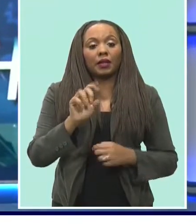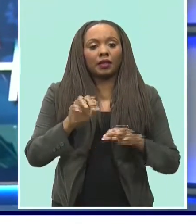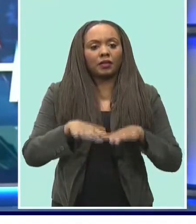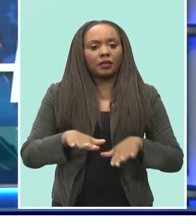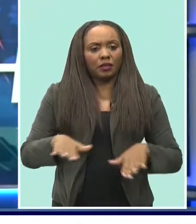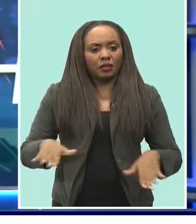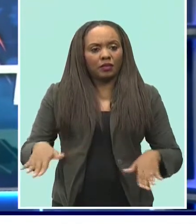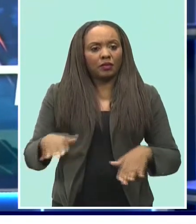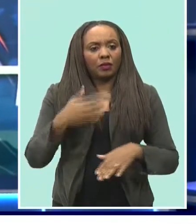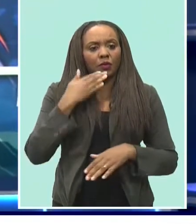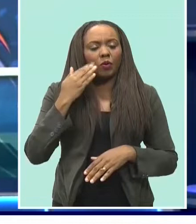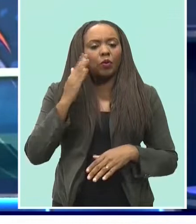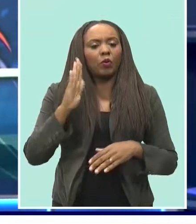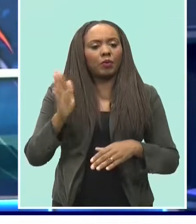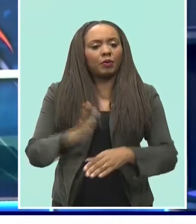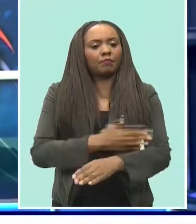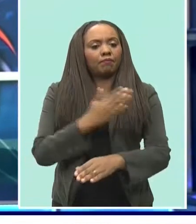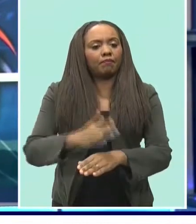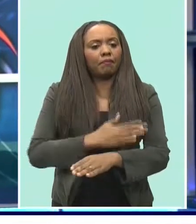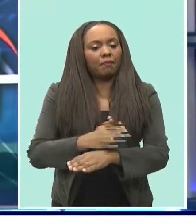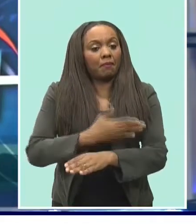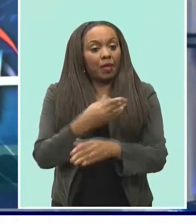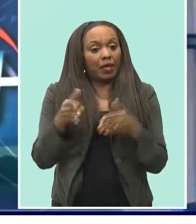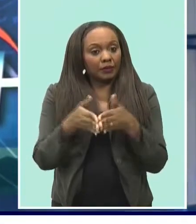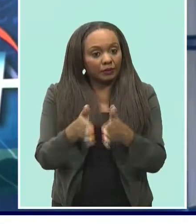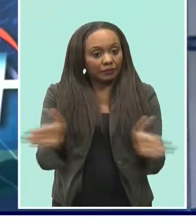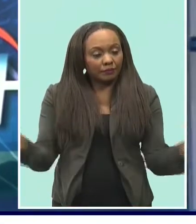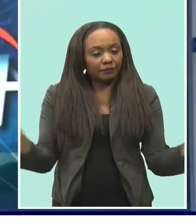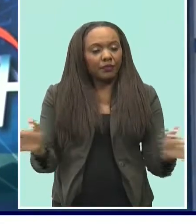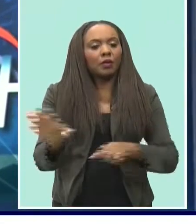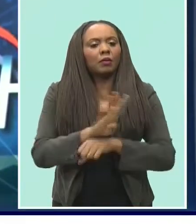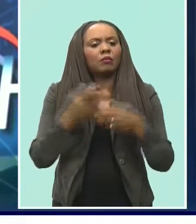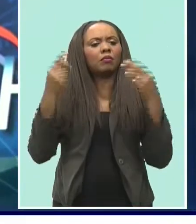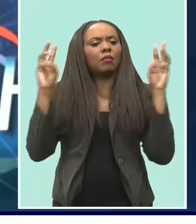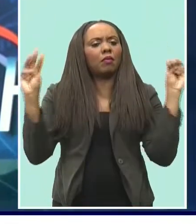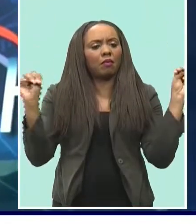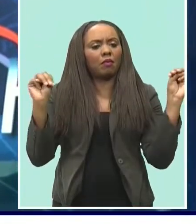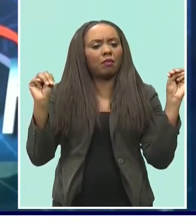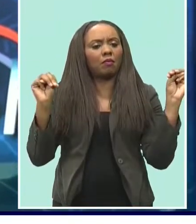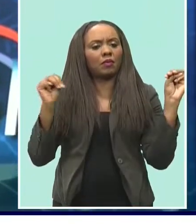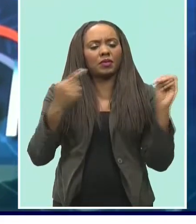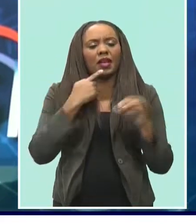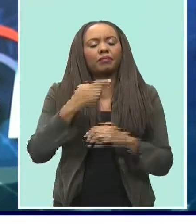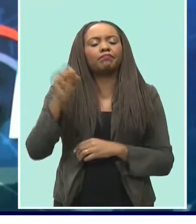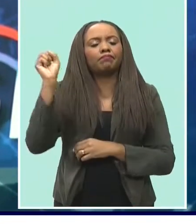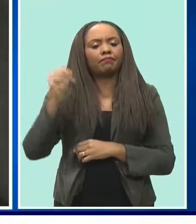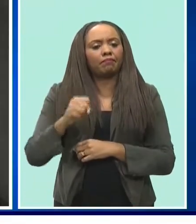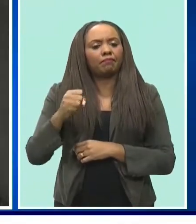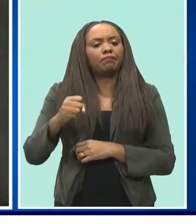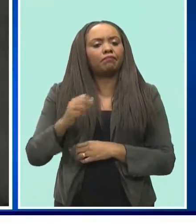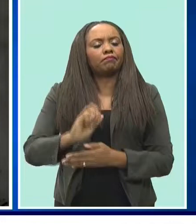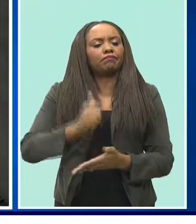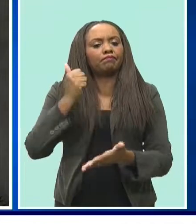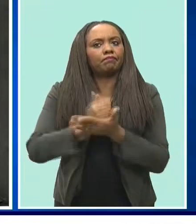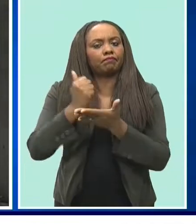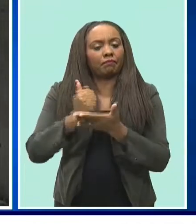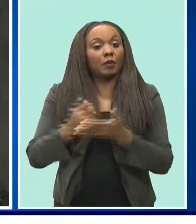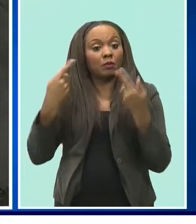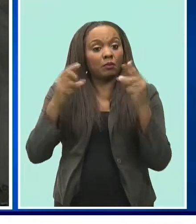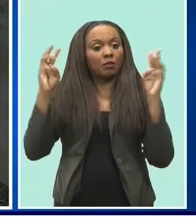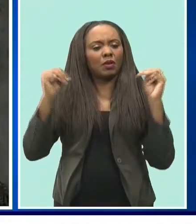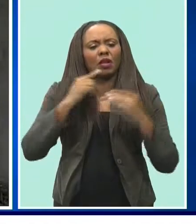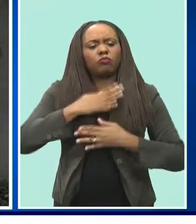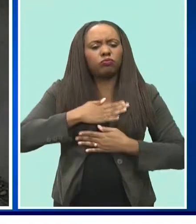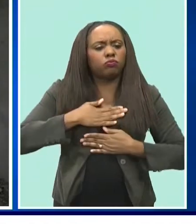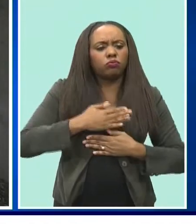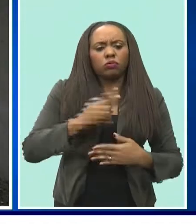modernized and expanded. And Prime Minister Mia Motley has given the project her nod of approval. The Prime Minister expressed